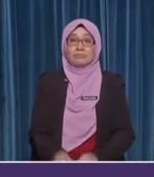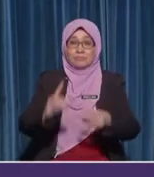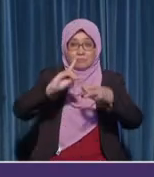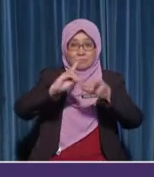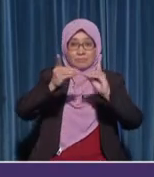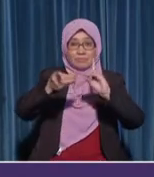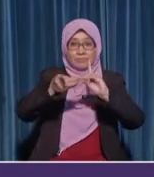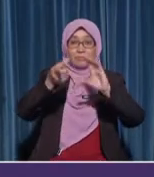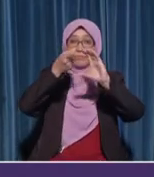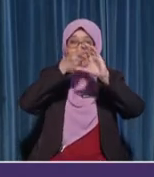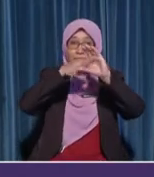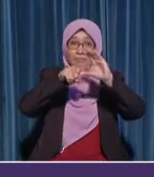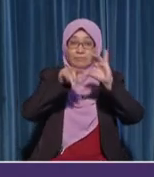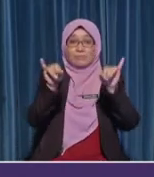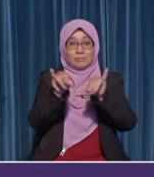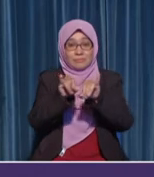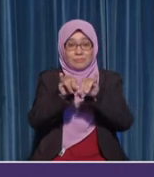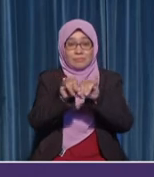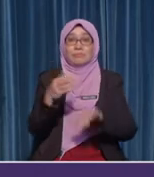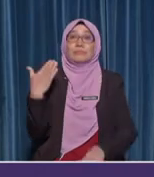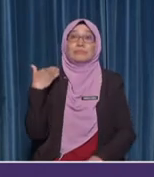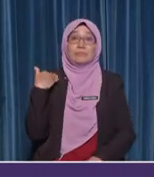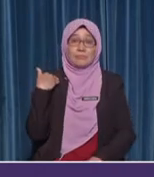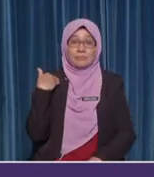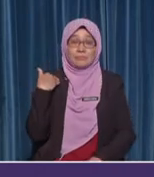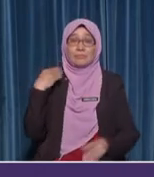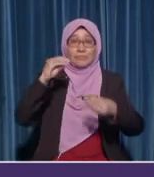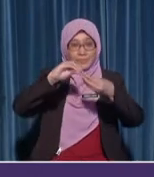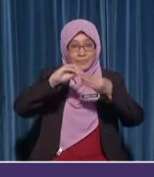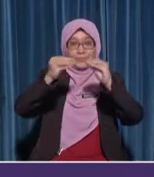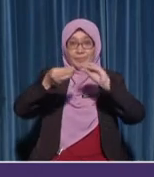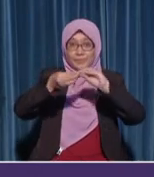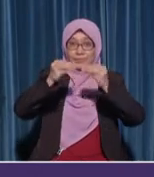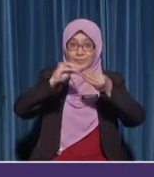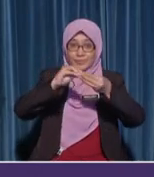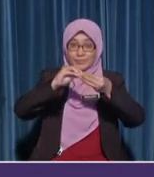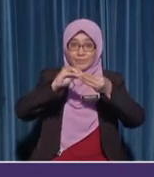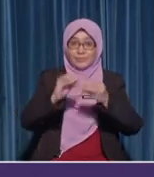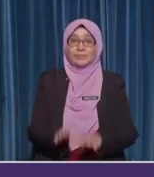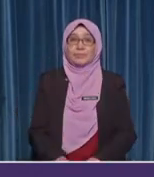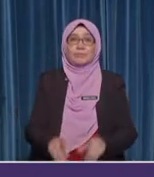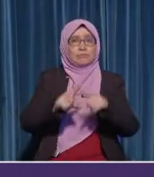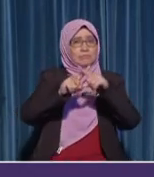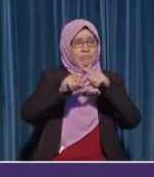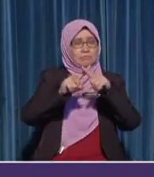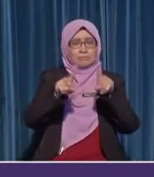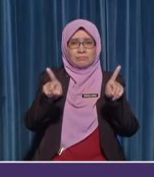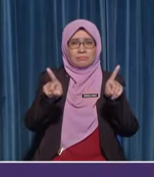clock also has number on the clock face.